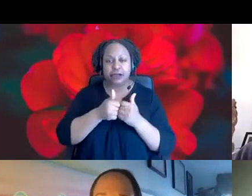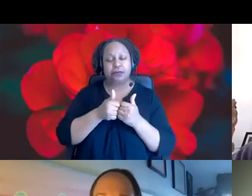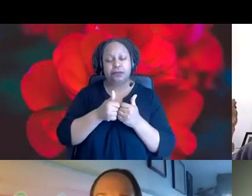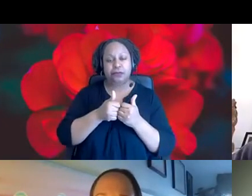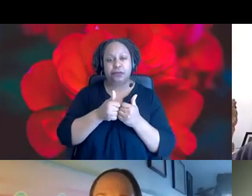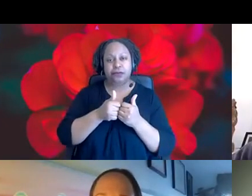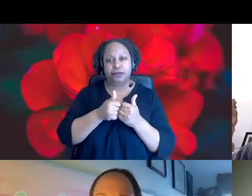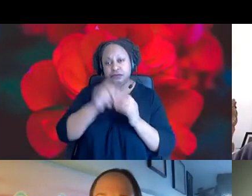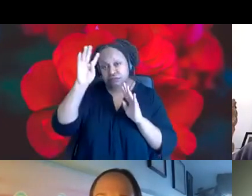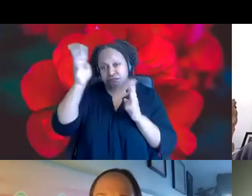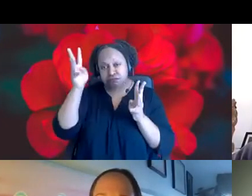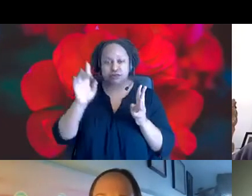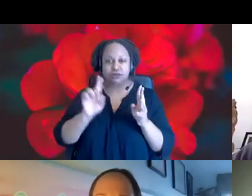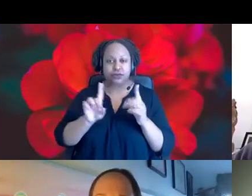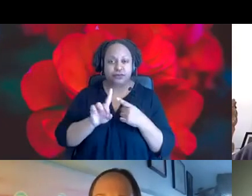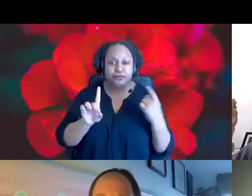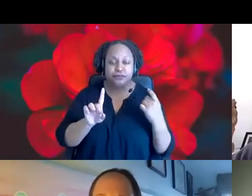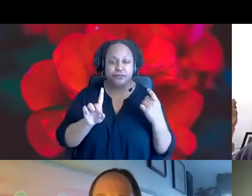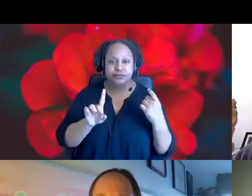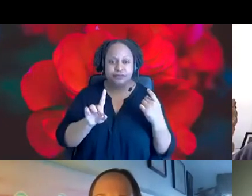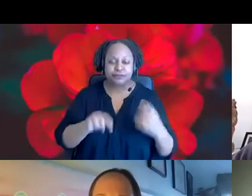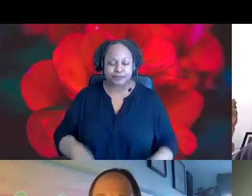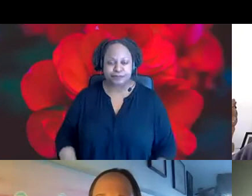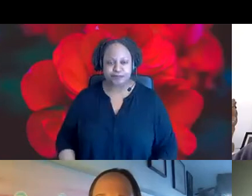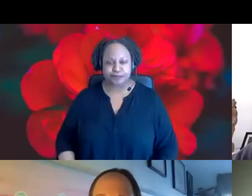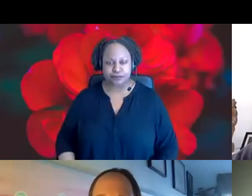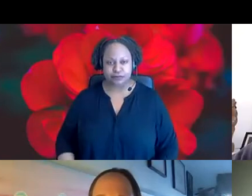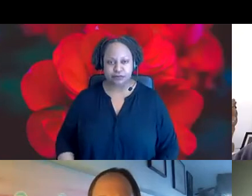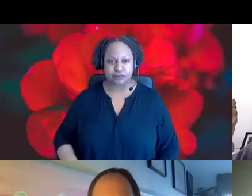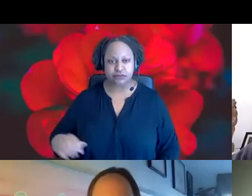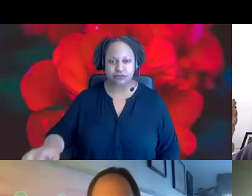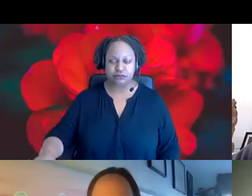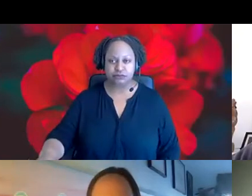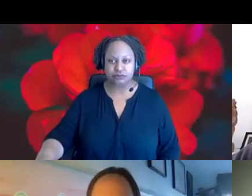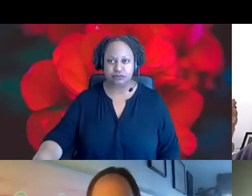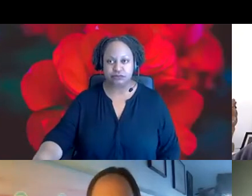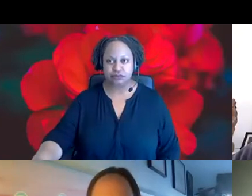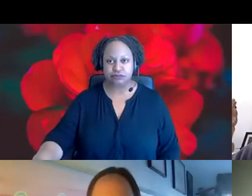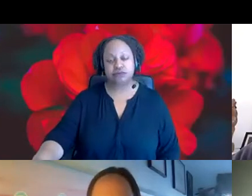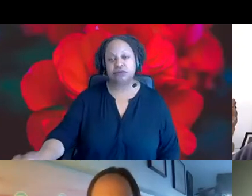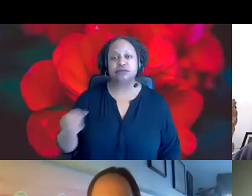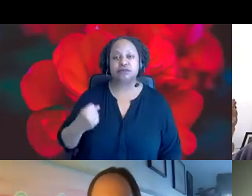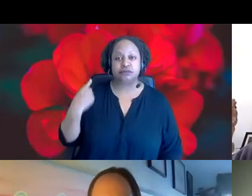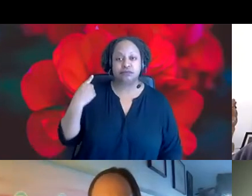And so many things have happened since June 2020 in